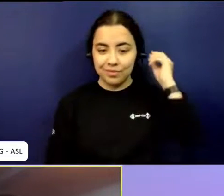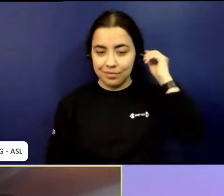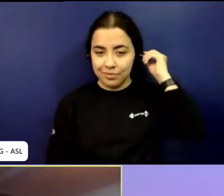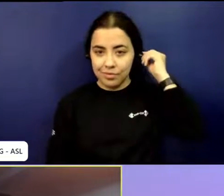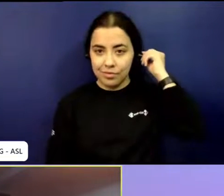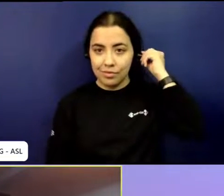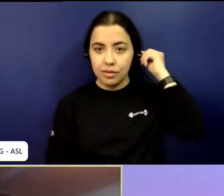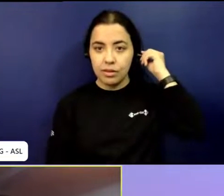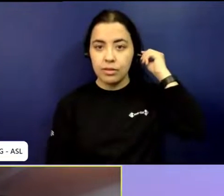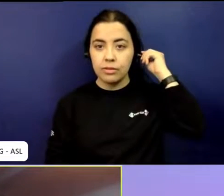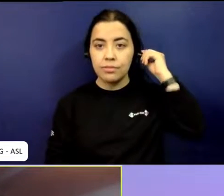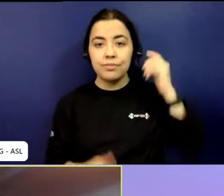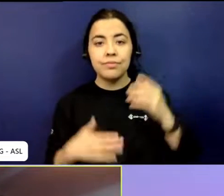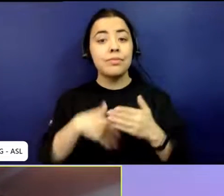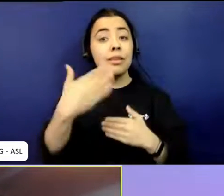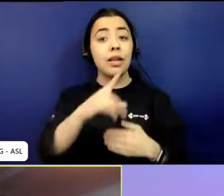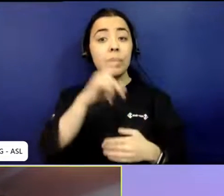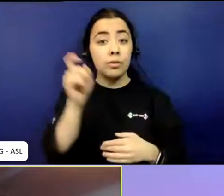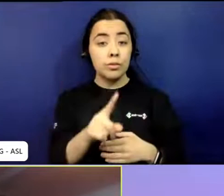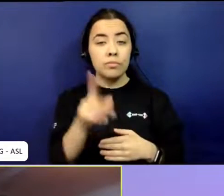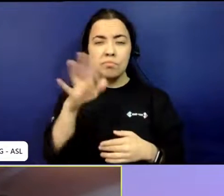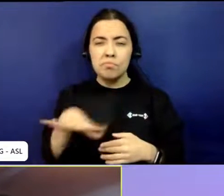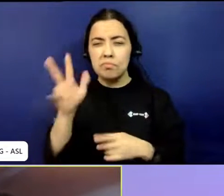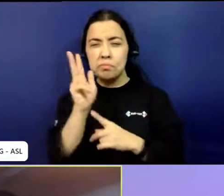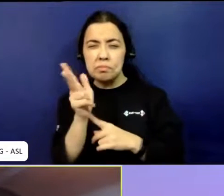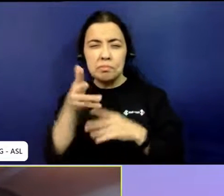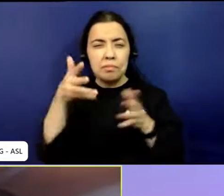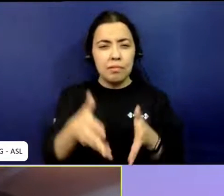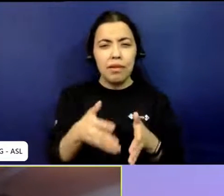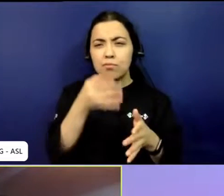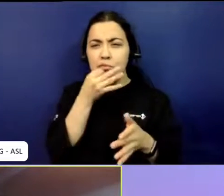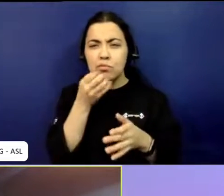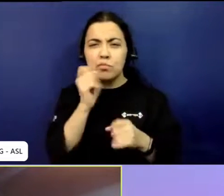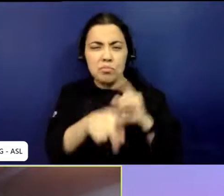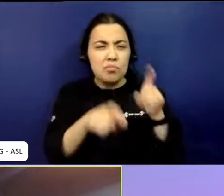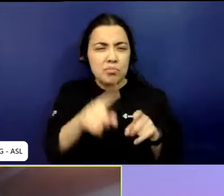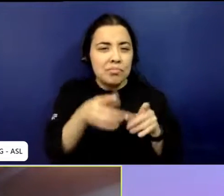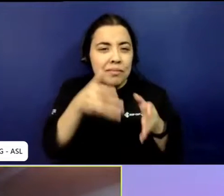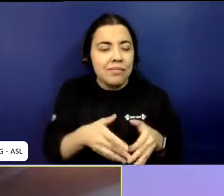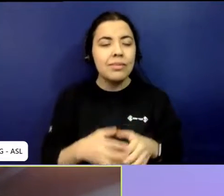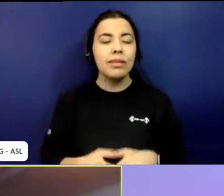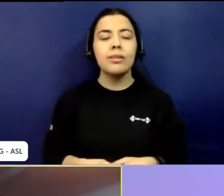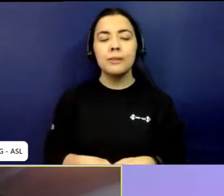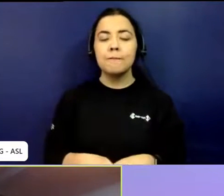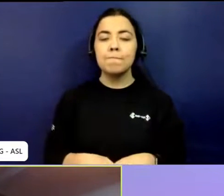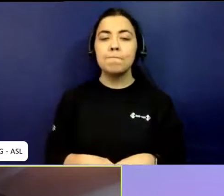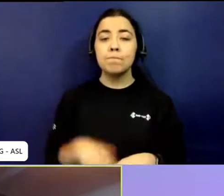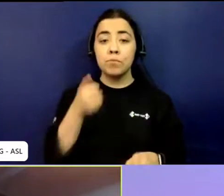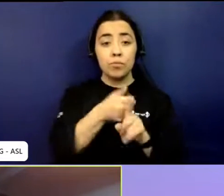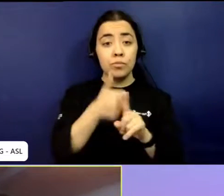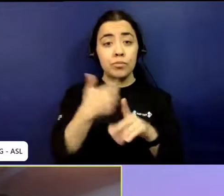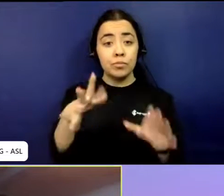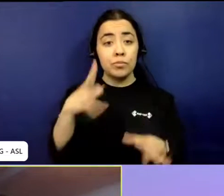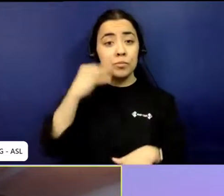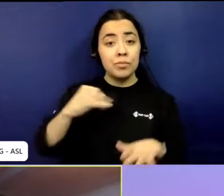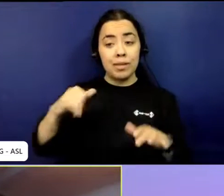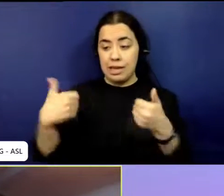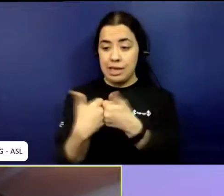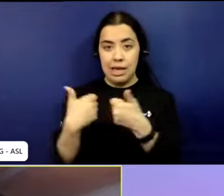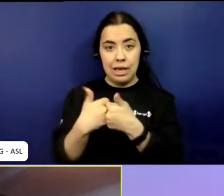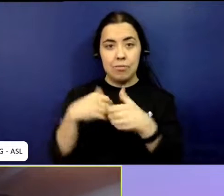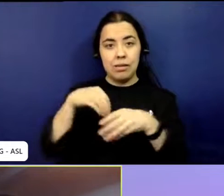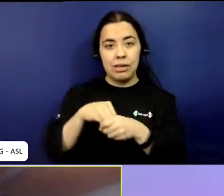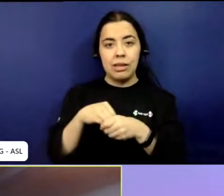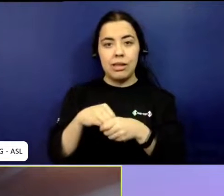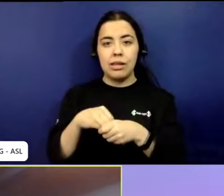question is, we got about 3 minutes left, so we hopefully can get a couple more questions in. Have you ever implemented these games in an